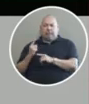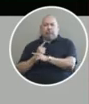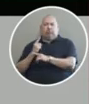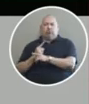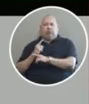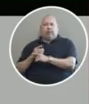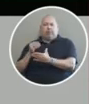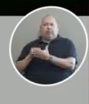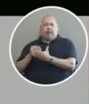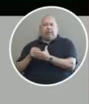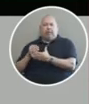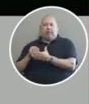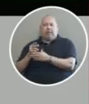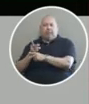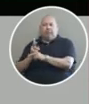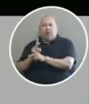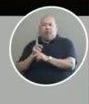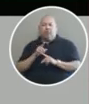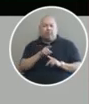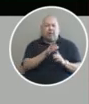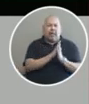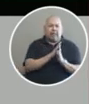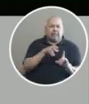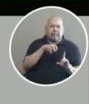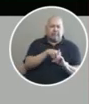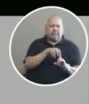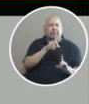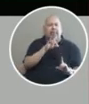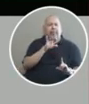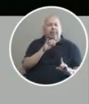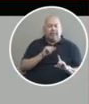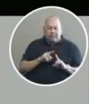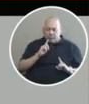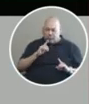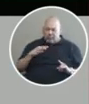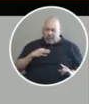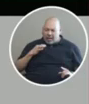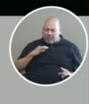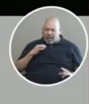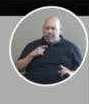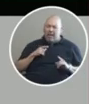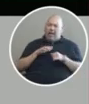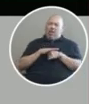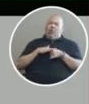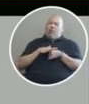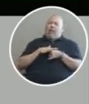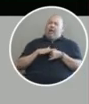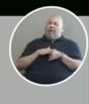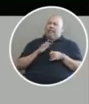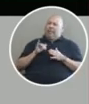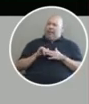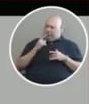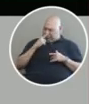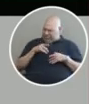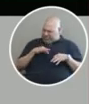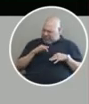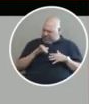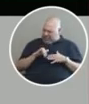traditional financing. Okay, and there's a part in here that says that you'll be eligible by location. Can you elaborate on that for